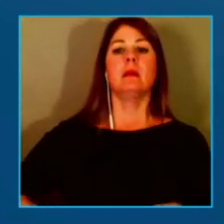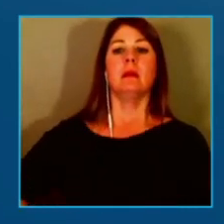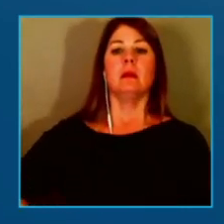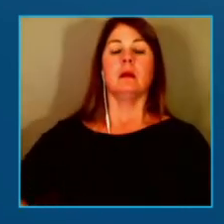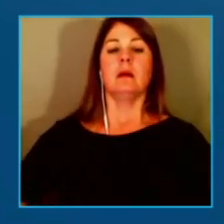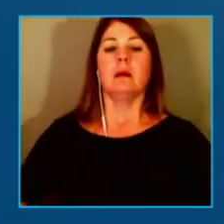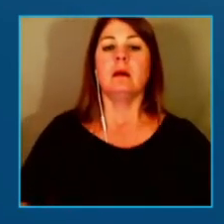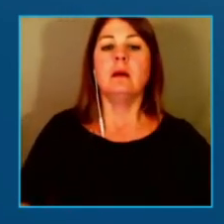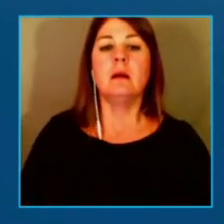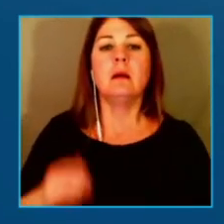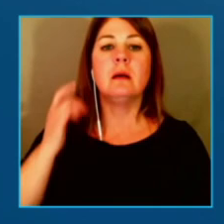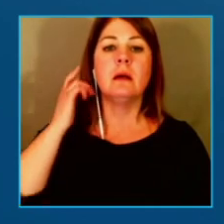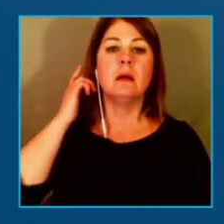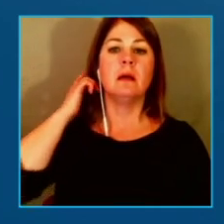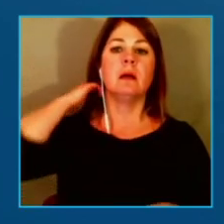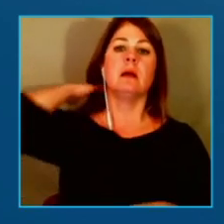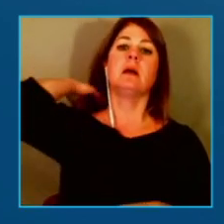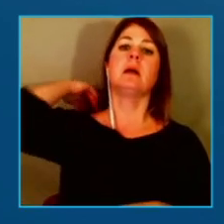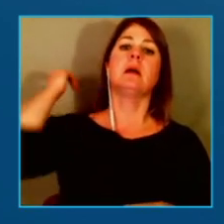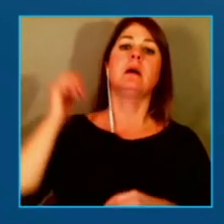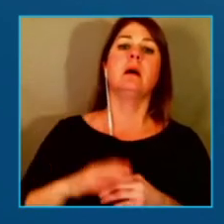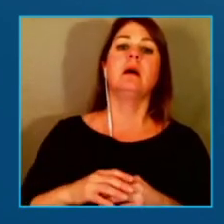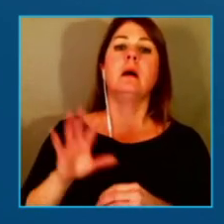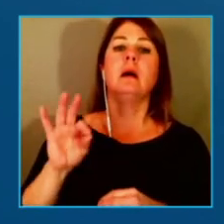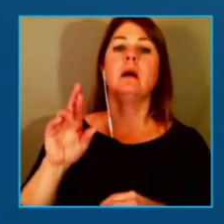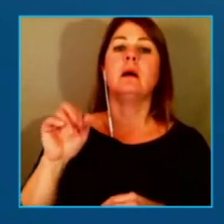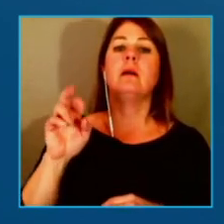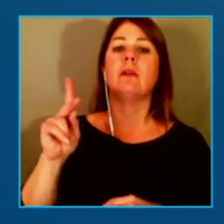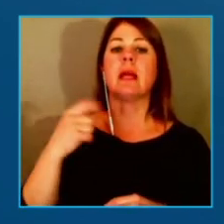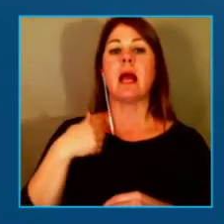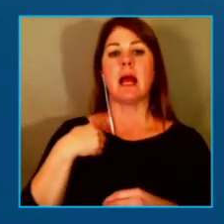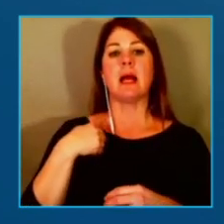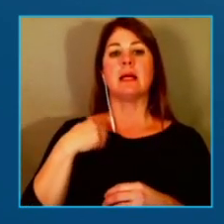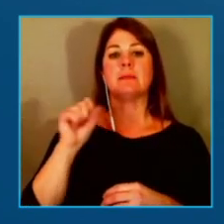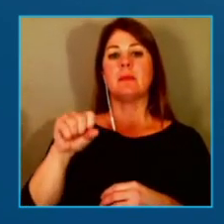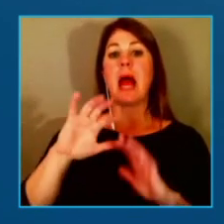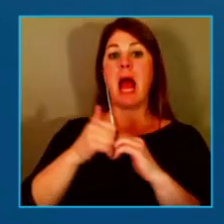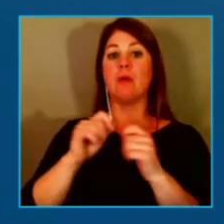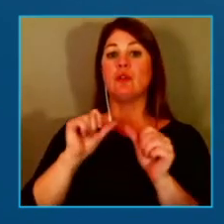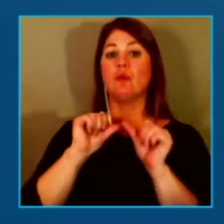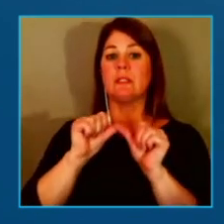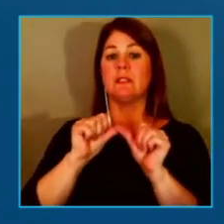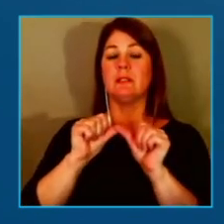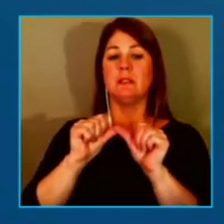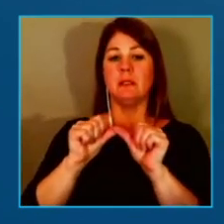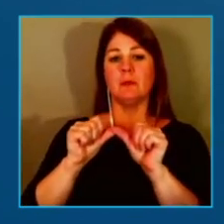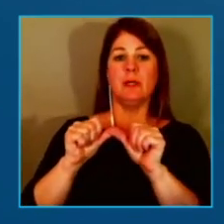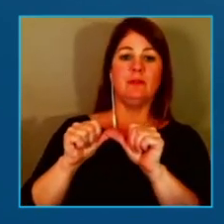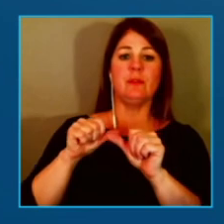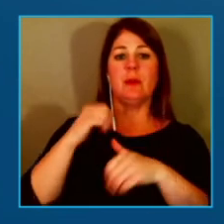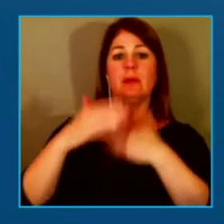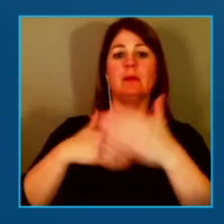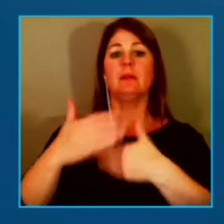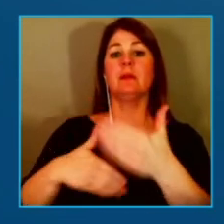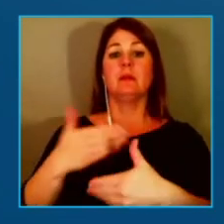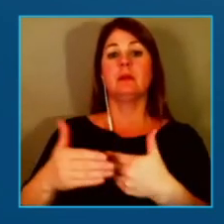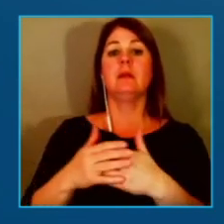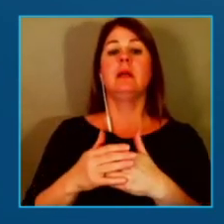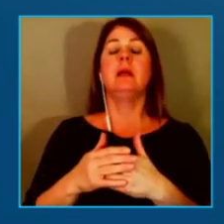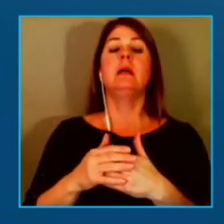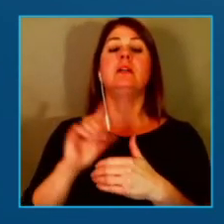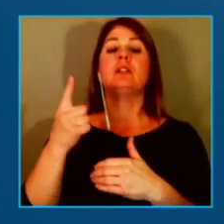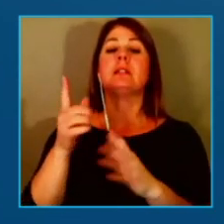I've spent more time with all this than the rest of you have, and I think you know a way to move this forward would be to simply ask